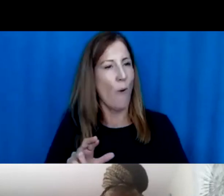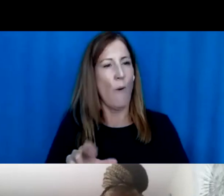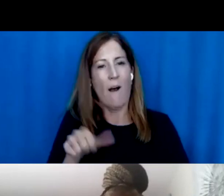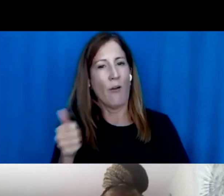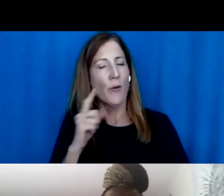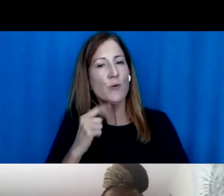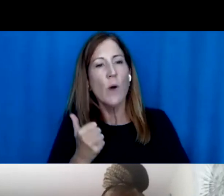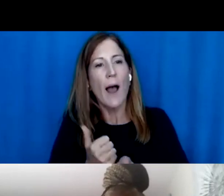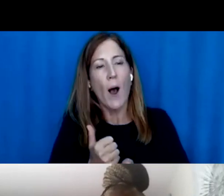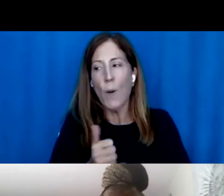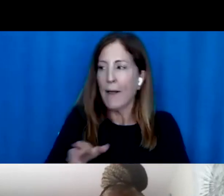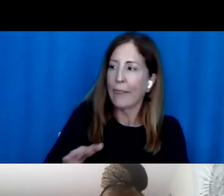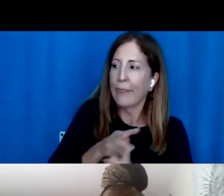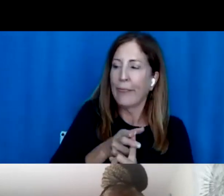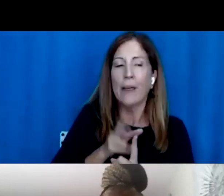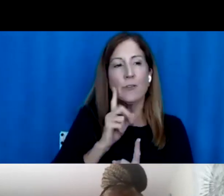the process.